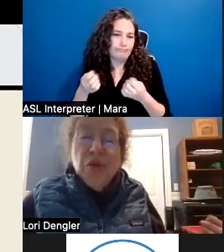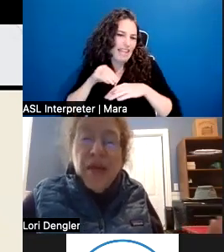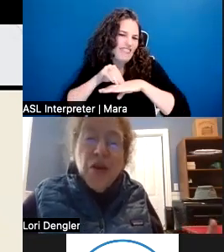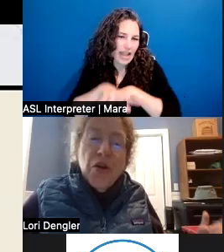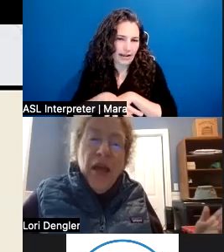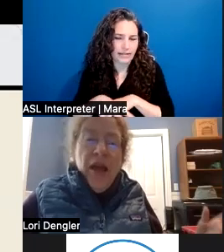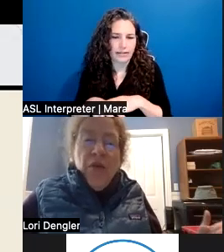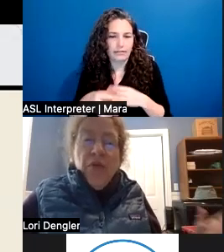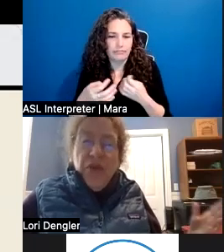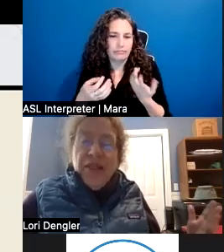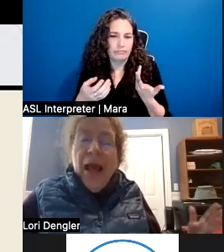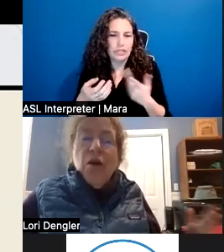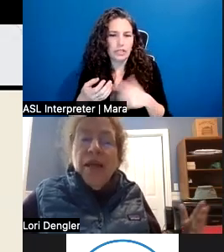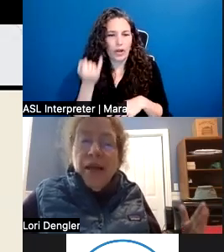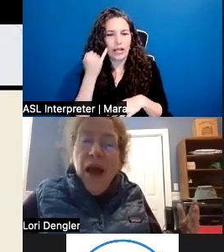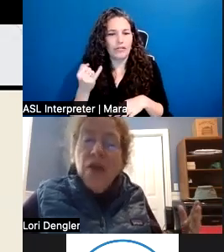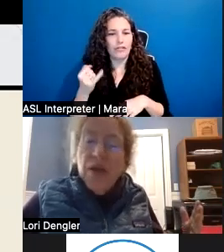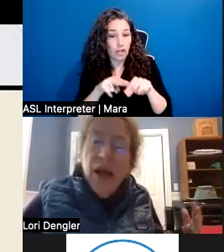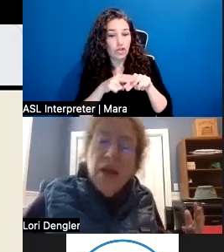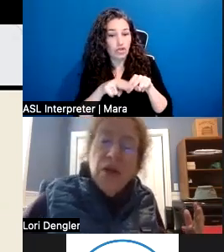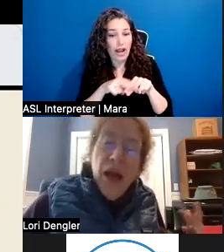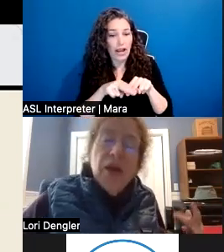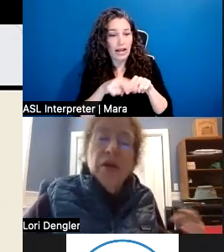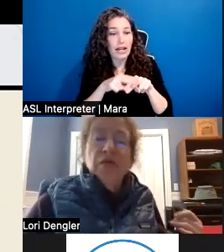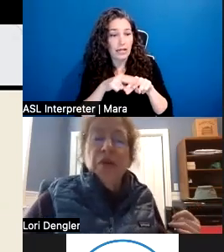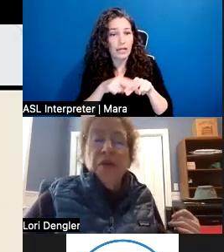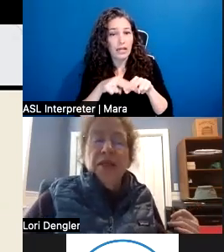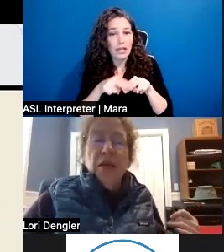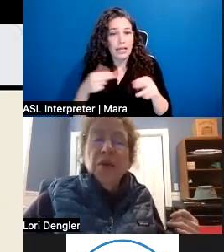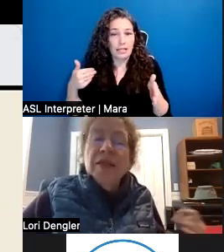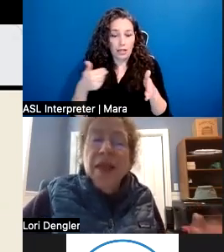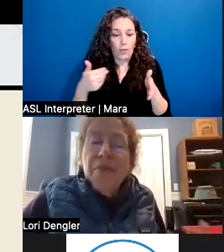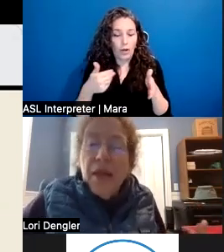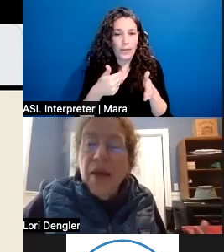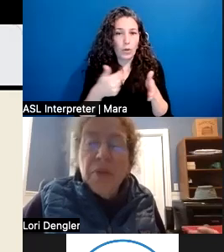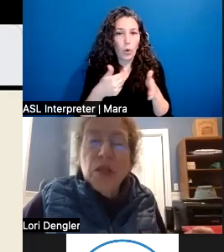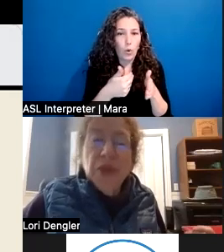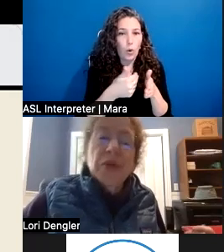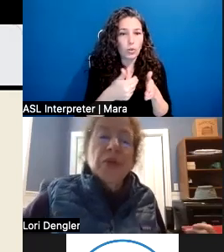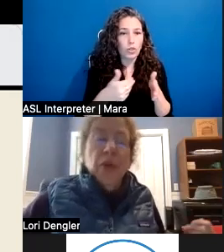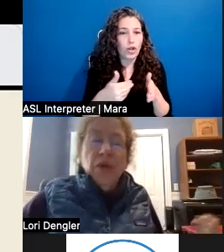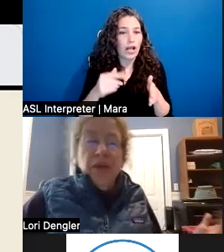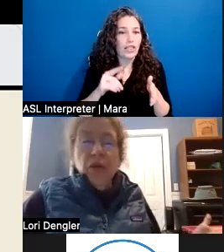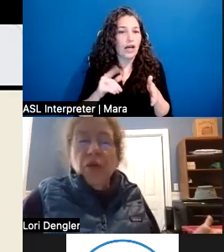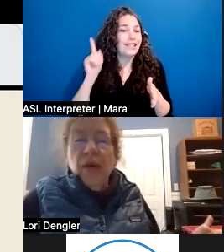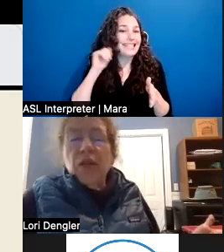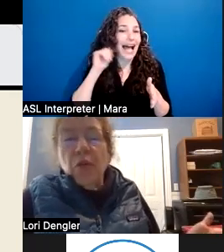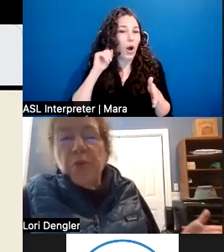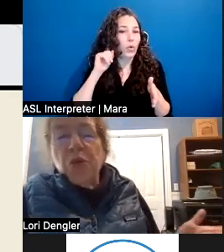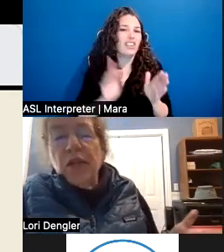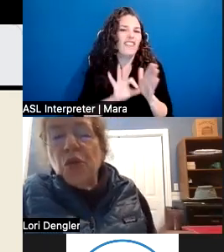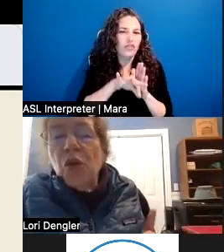you hear the sound get higher and higher and higher in frequency. Well, the same thing happens with an earthquake. When the earthquake